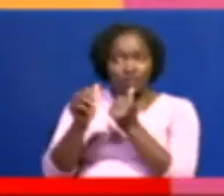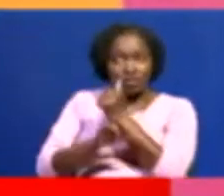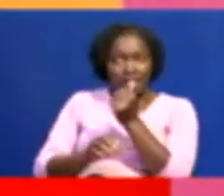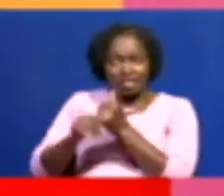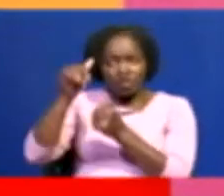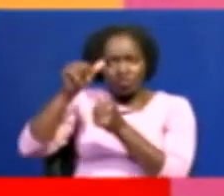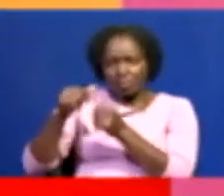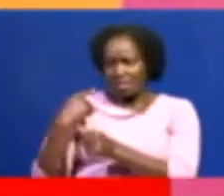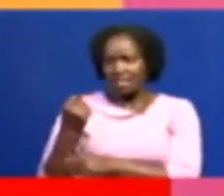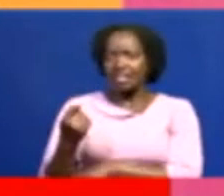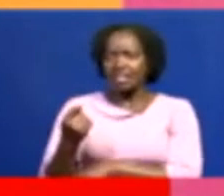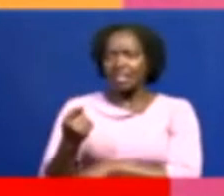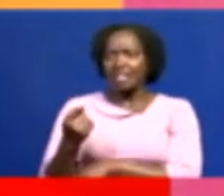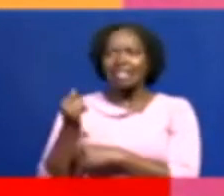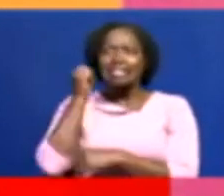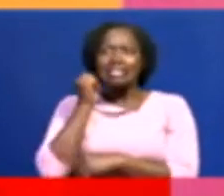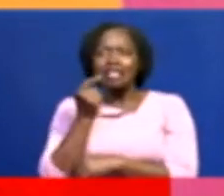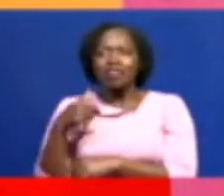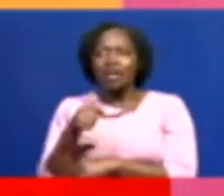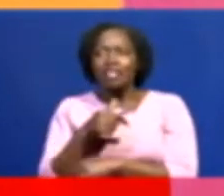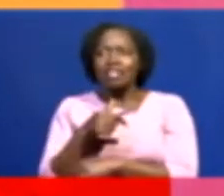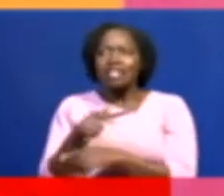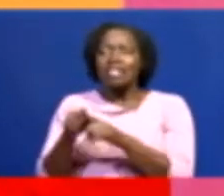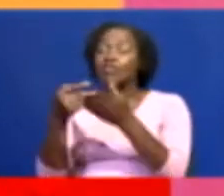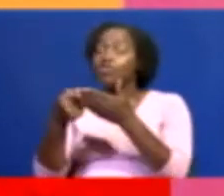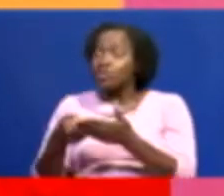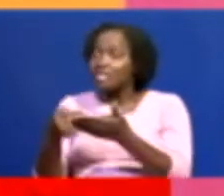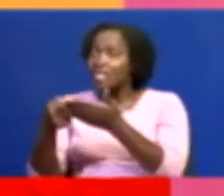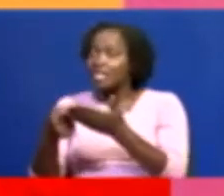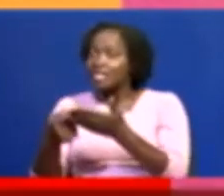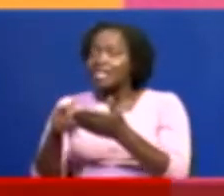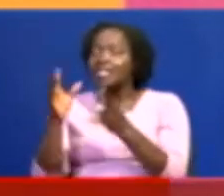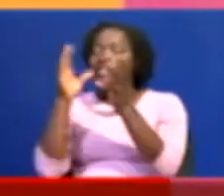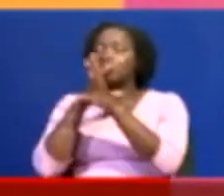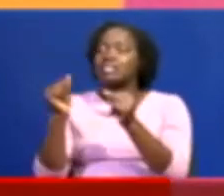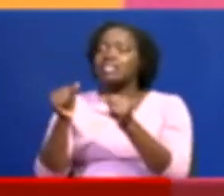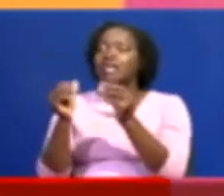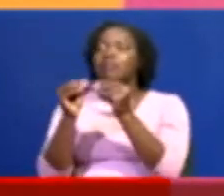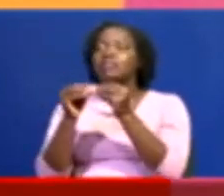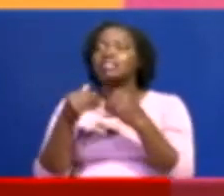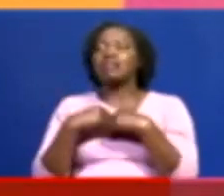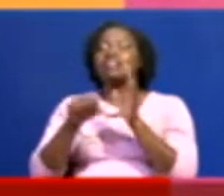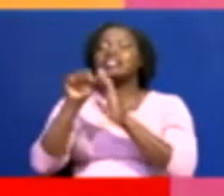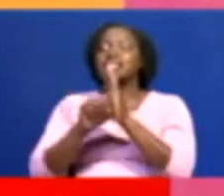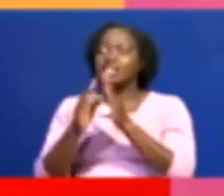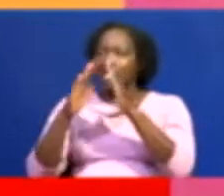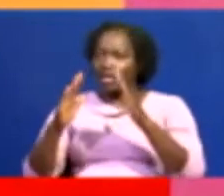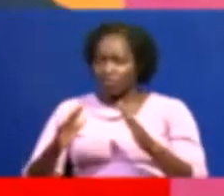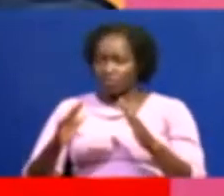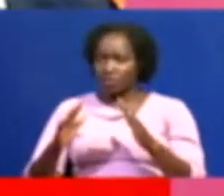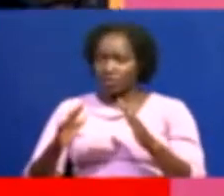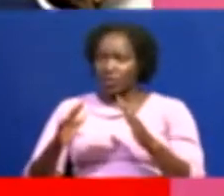remember the other day, it is sad for us actually to even discuss that the president held a meeting in State House mm-hmm.